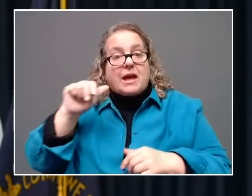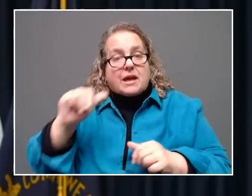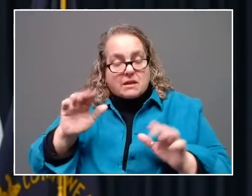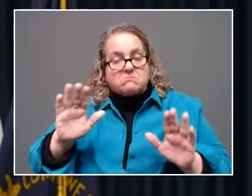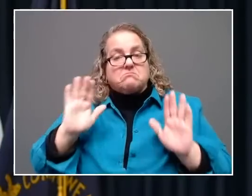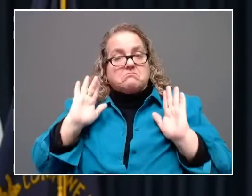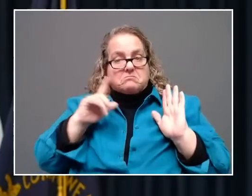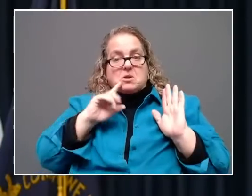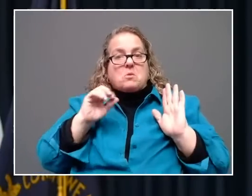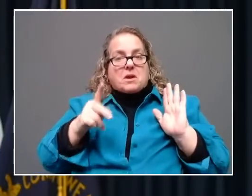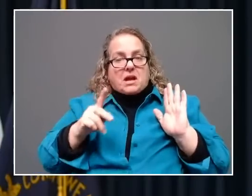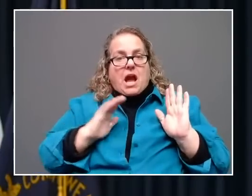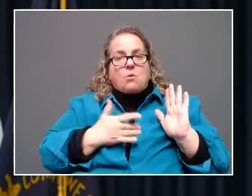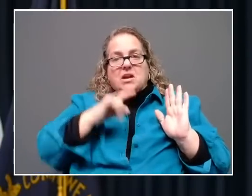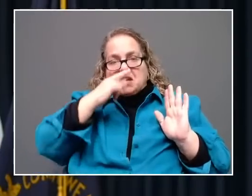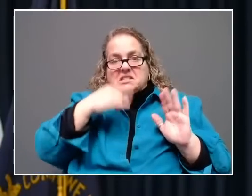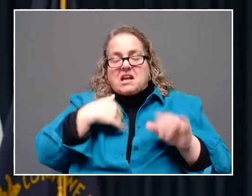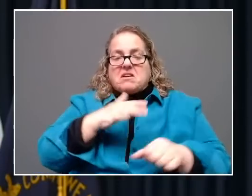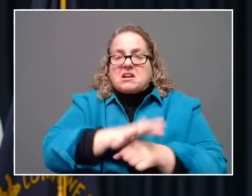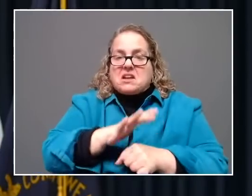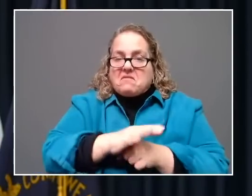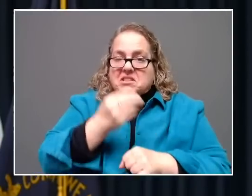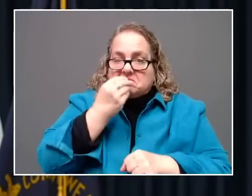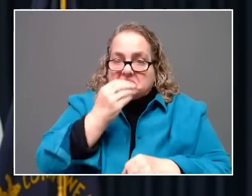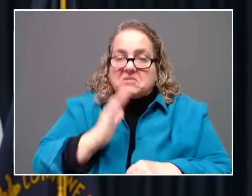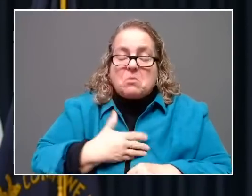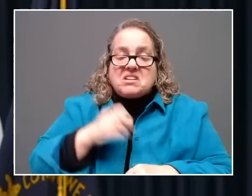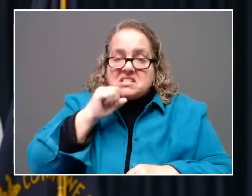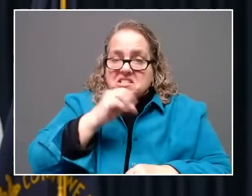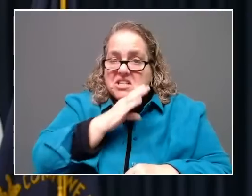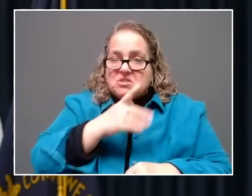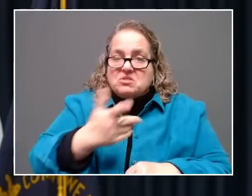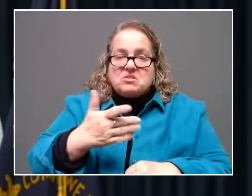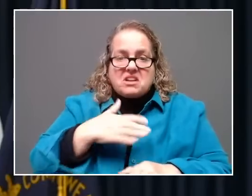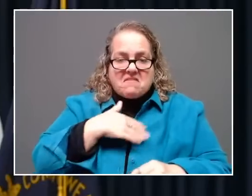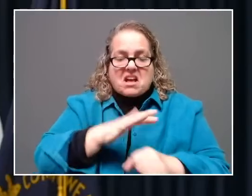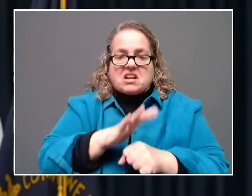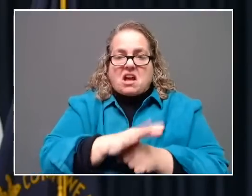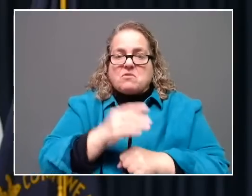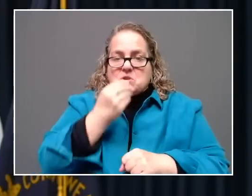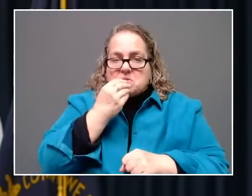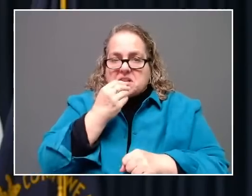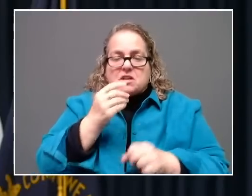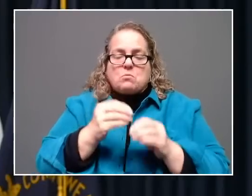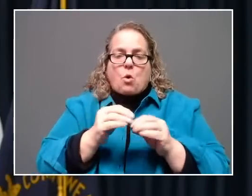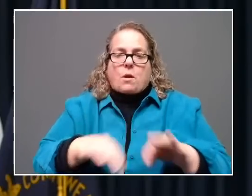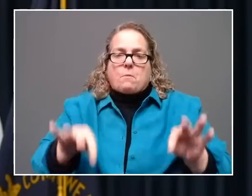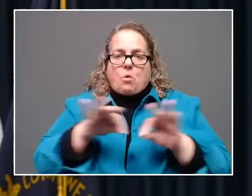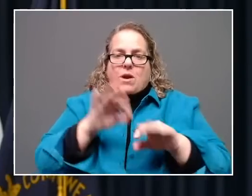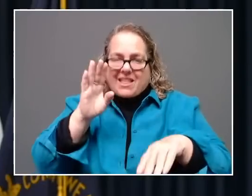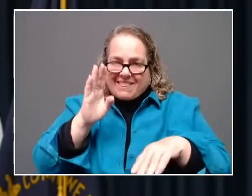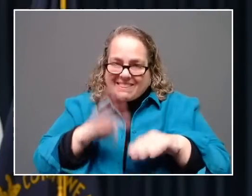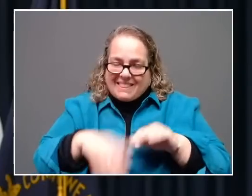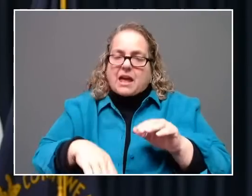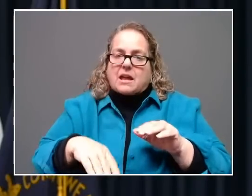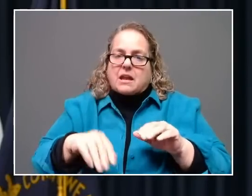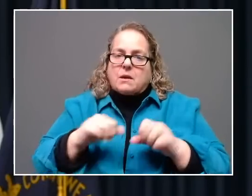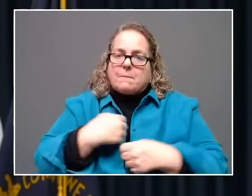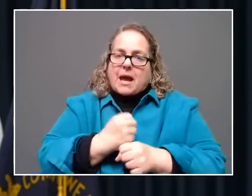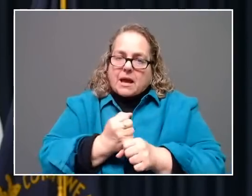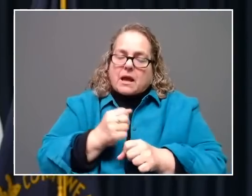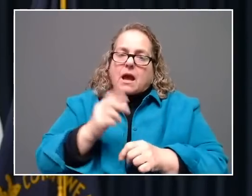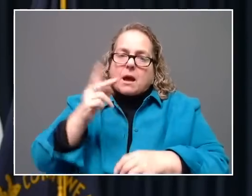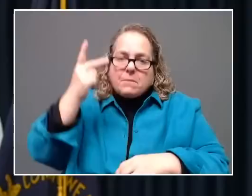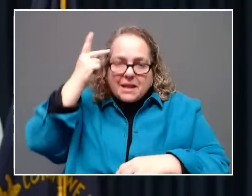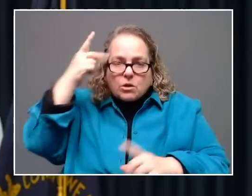having enough to eat and our seniors having enough to eat is more important than making a political point. It is that simple. There's no